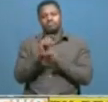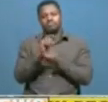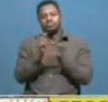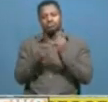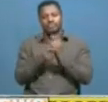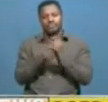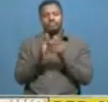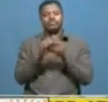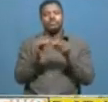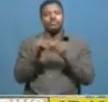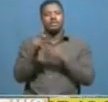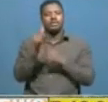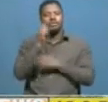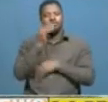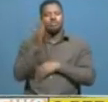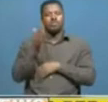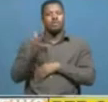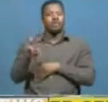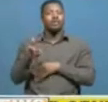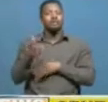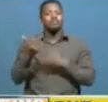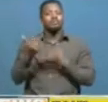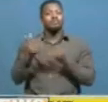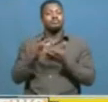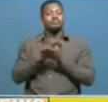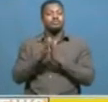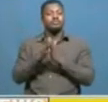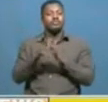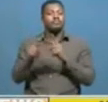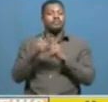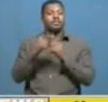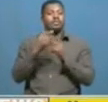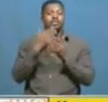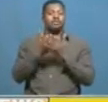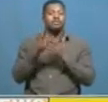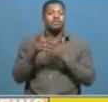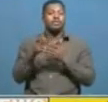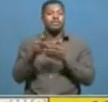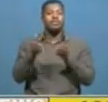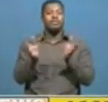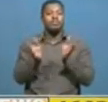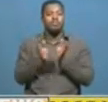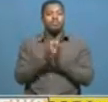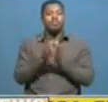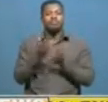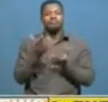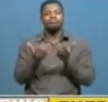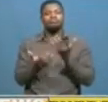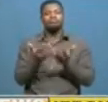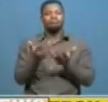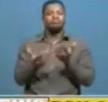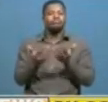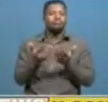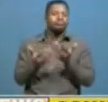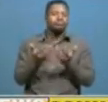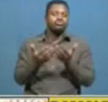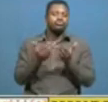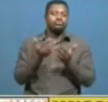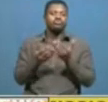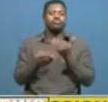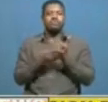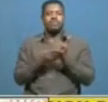the story of Madame Minata Pemasole positively. With a borrowed cooking pot, a pertinence of seed